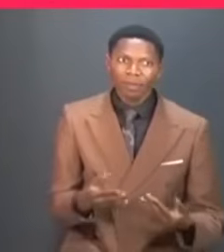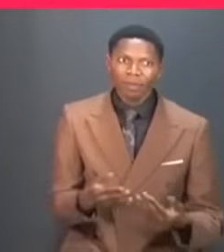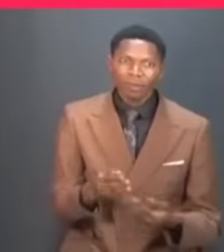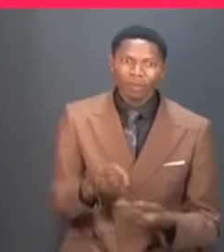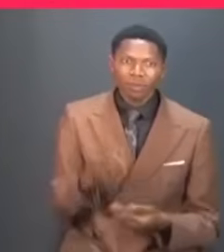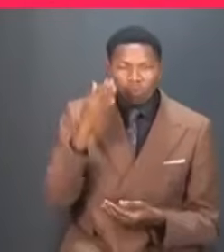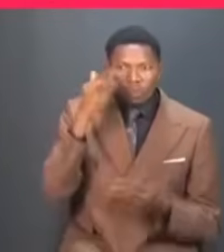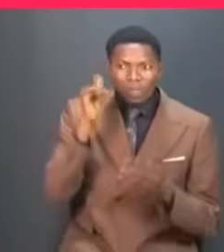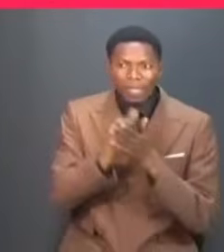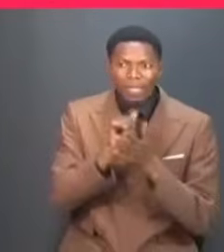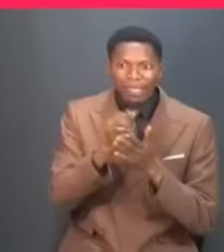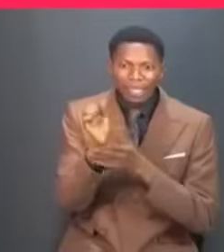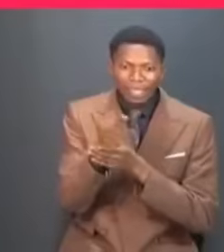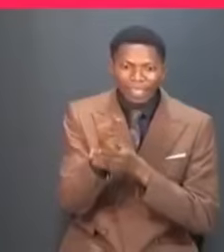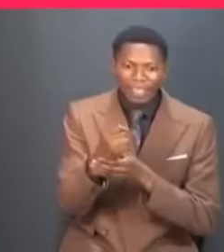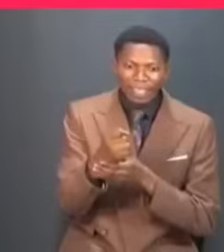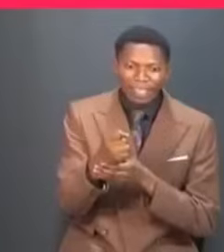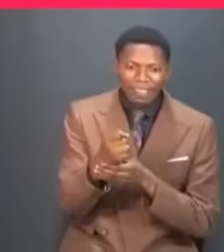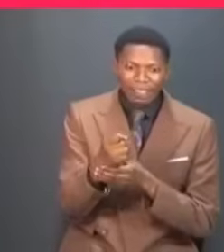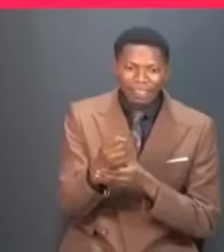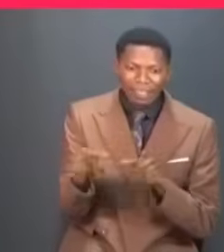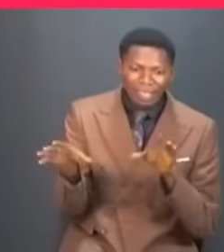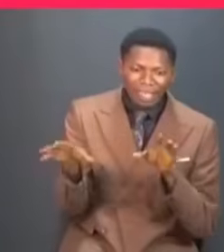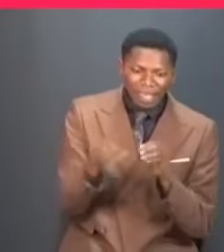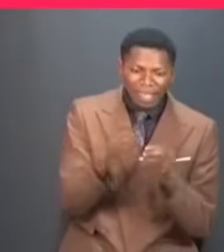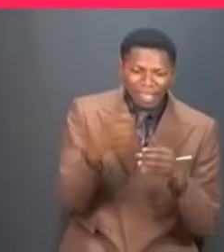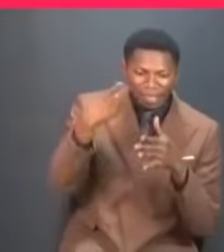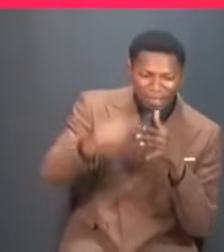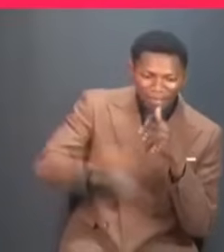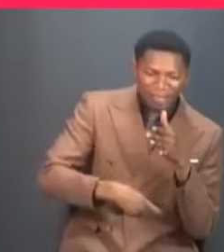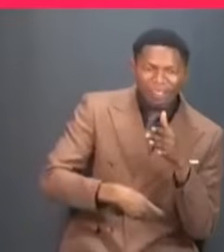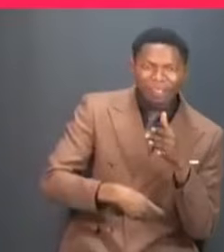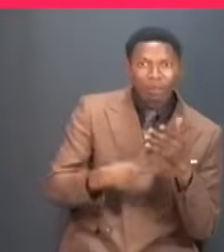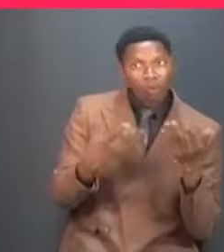lower prices, he is aware.